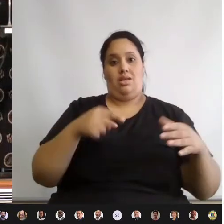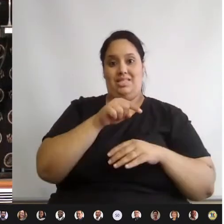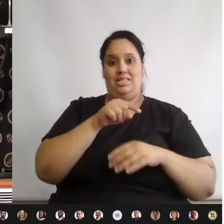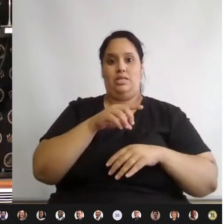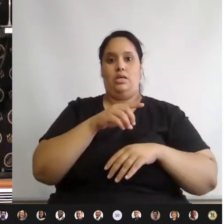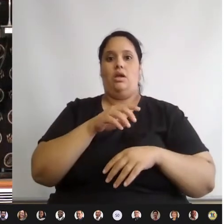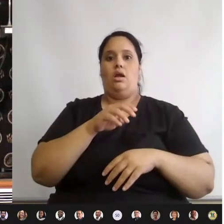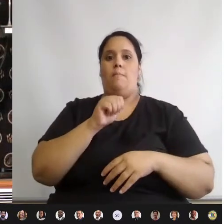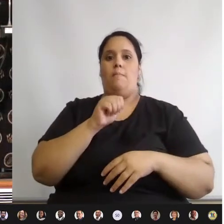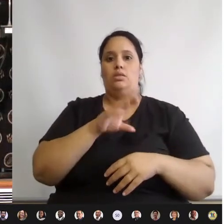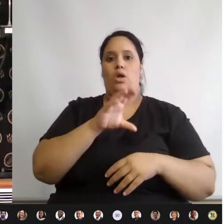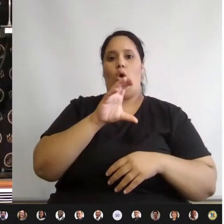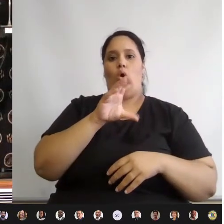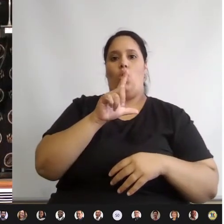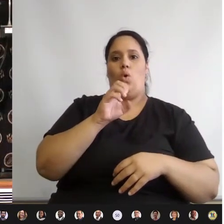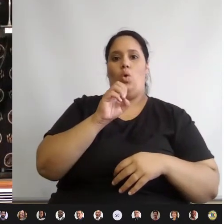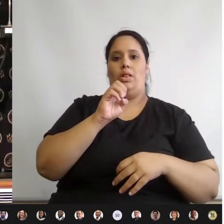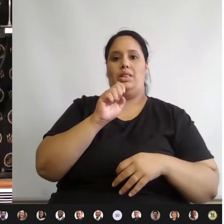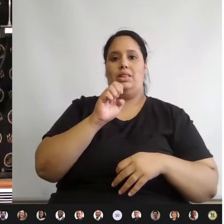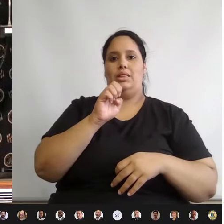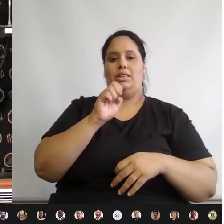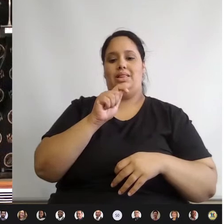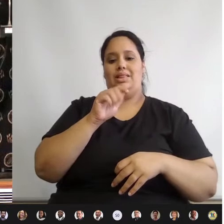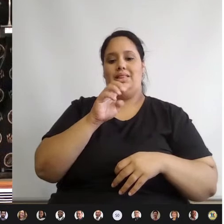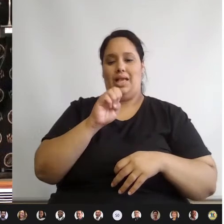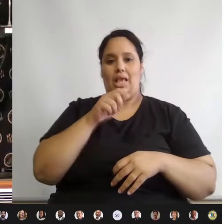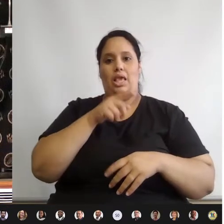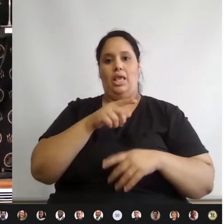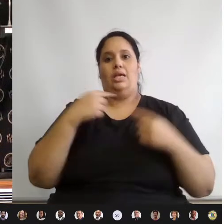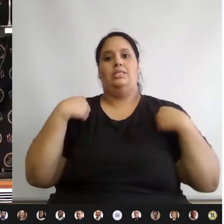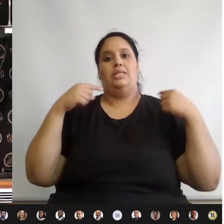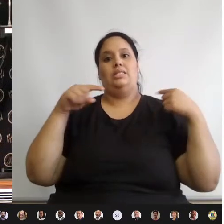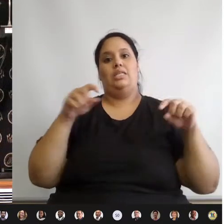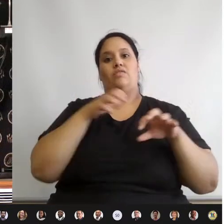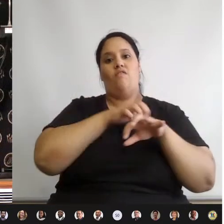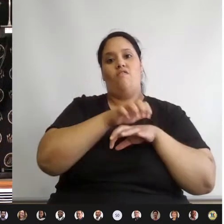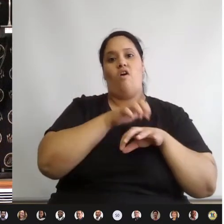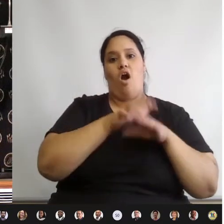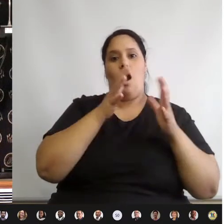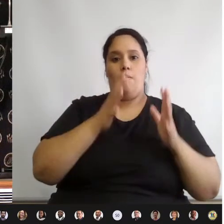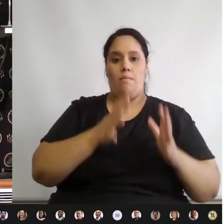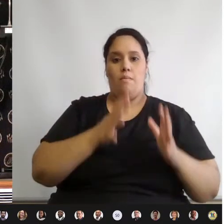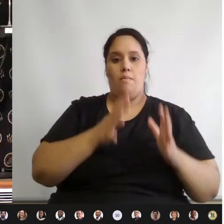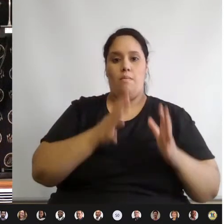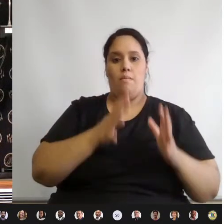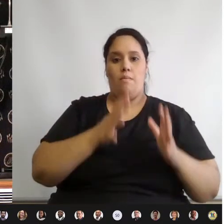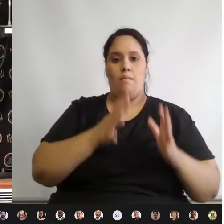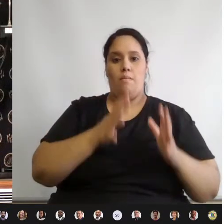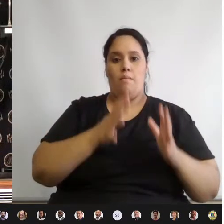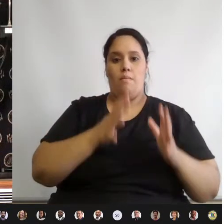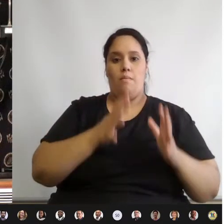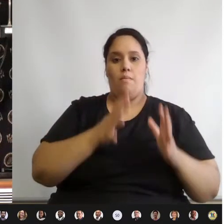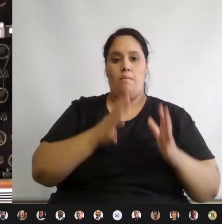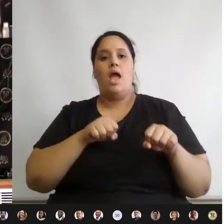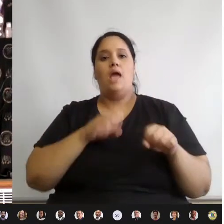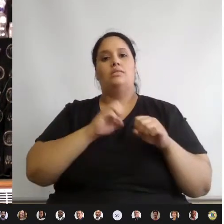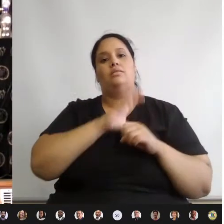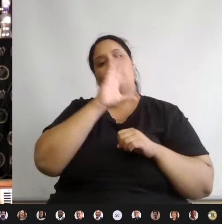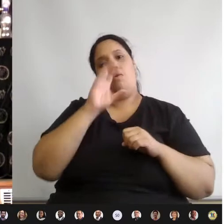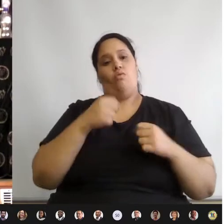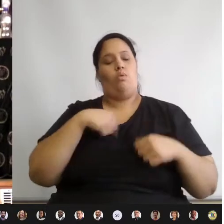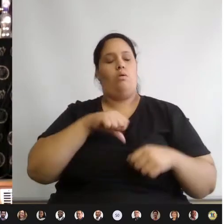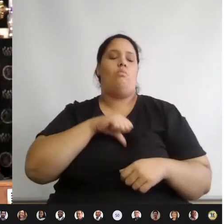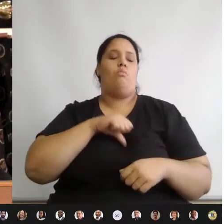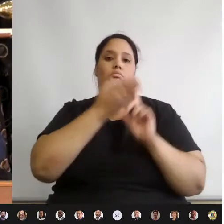really successful farmer, someone who we can be absolutely proud of as South Africans.